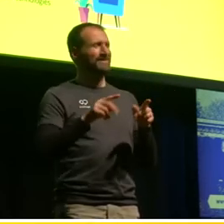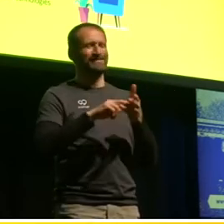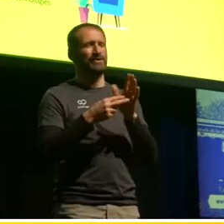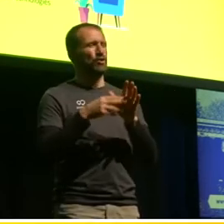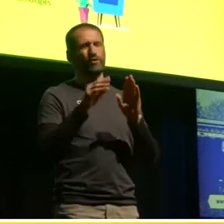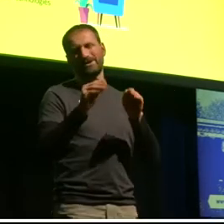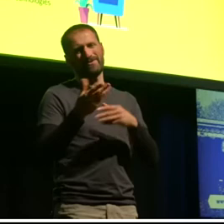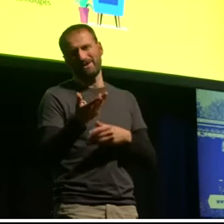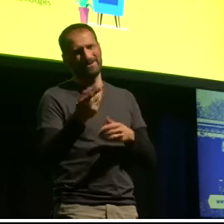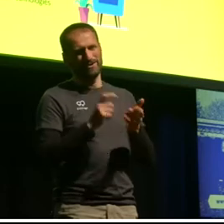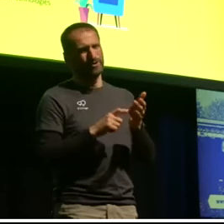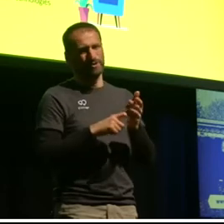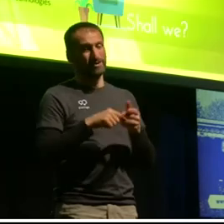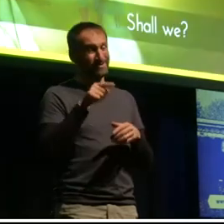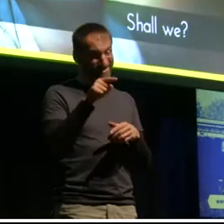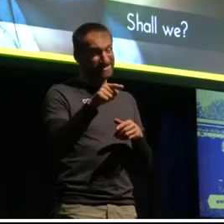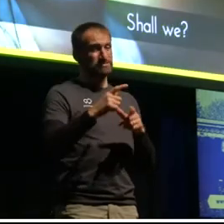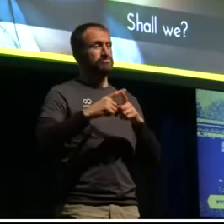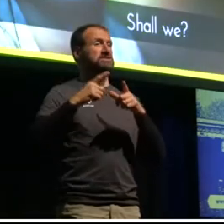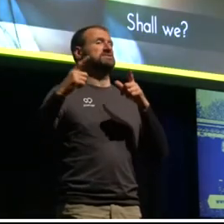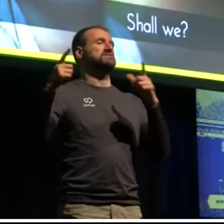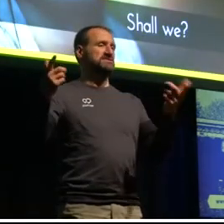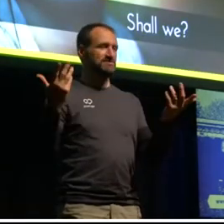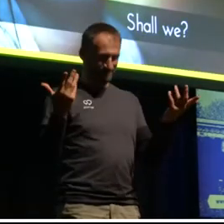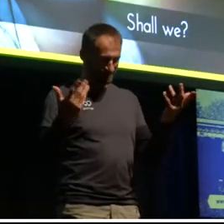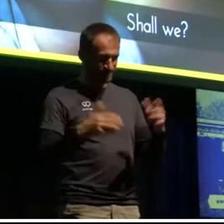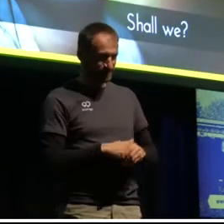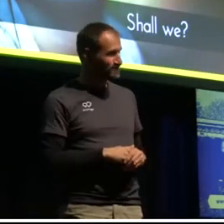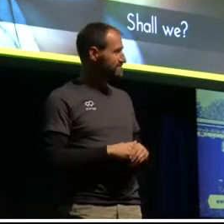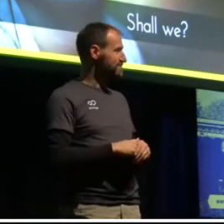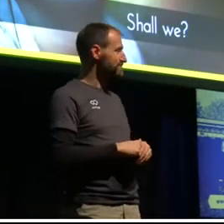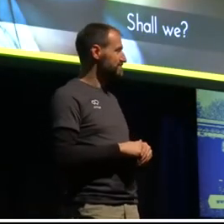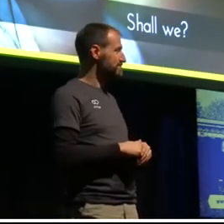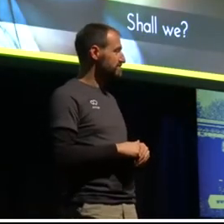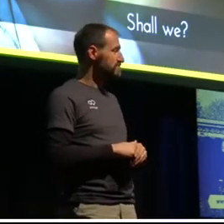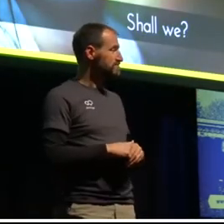is going huge. So after this,